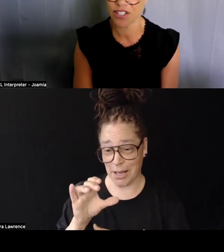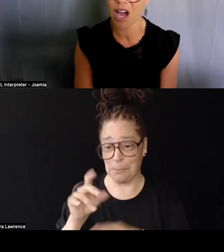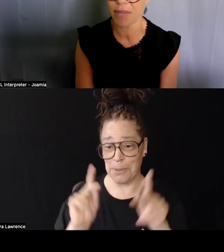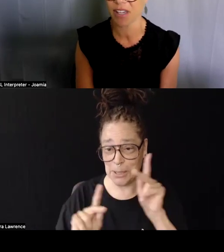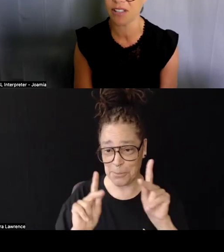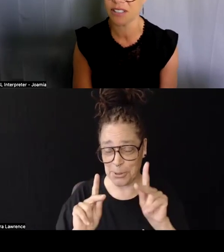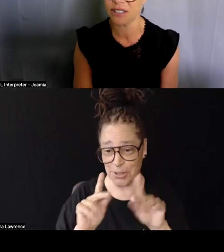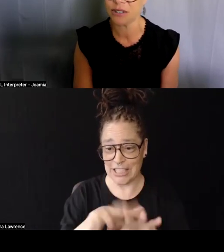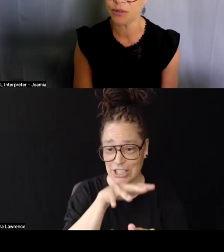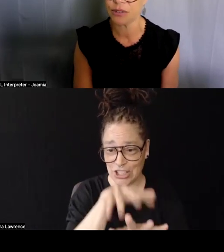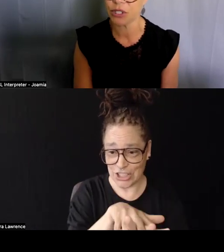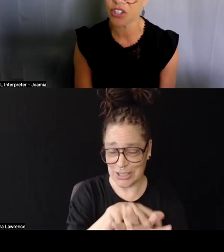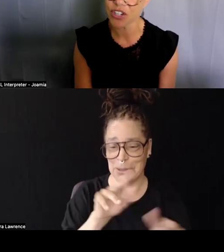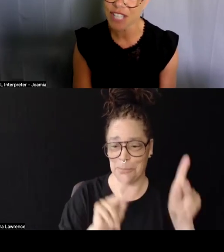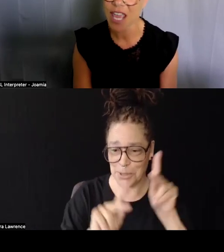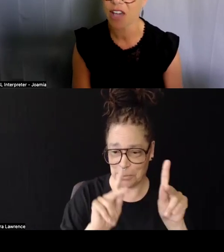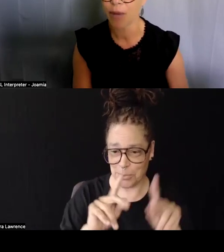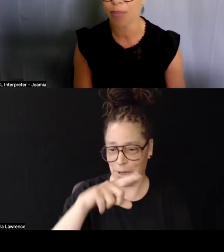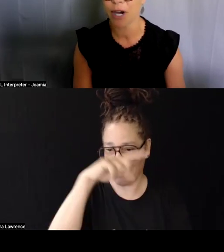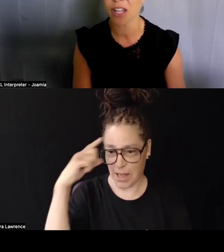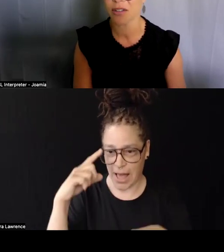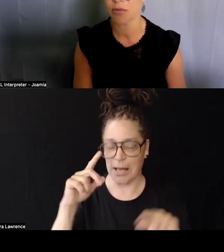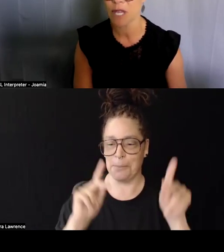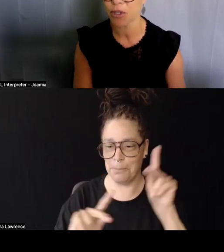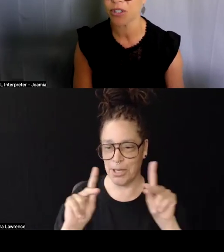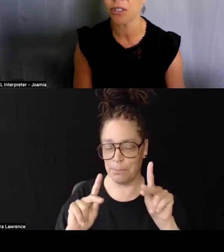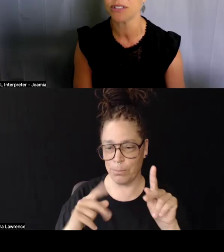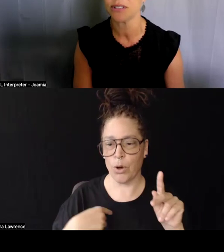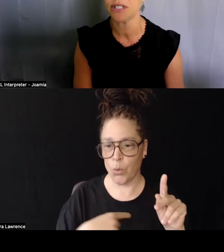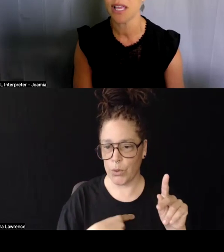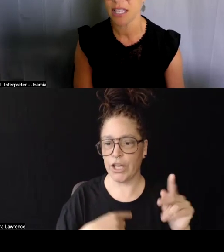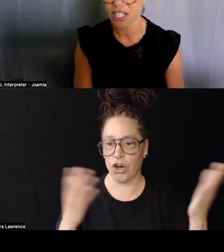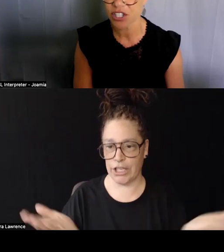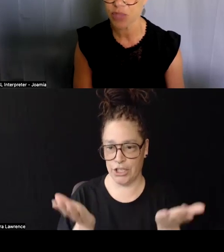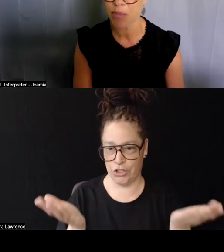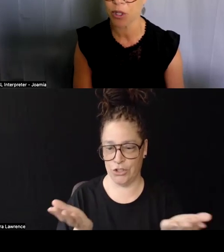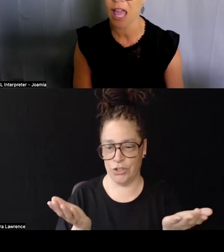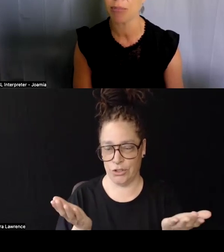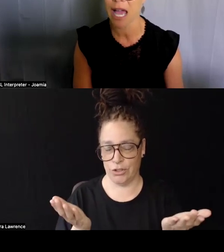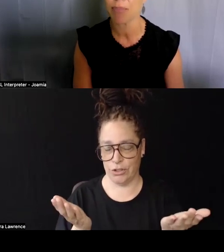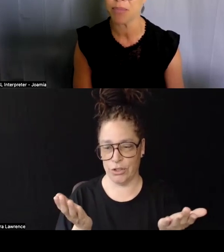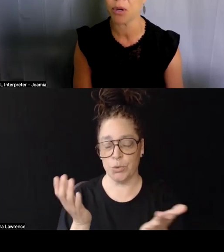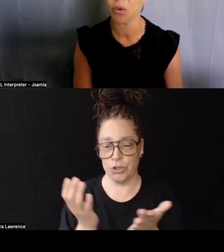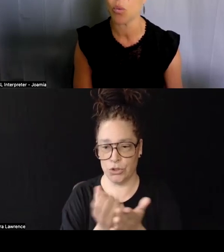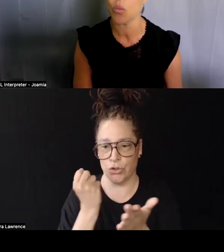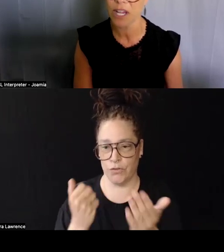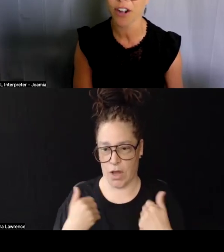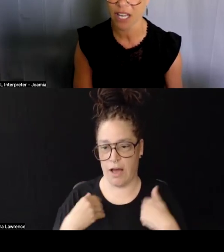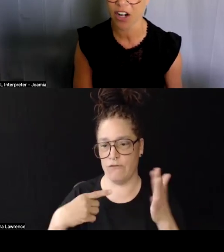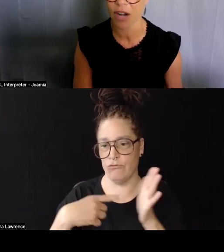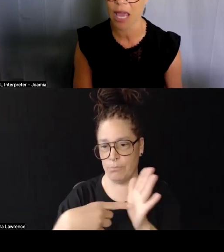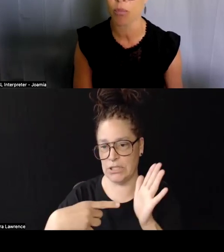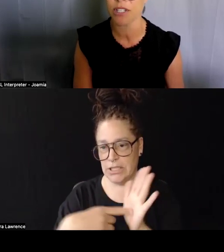related to the topic to understand BIPOC people, indigenous people, and Black people. We